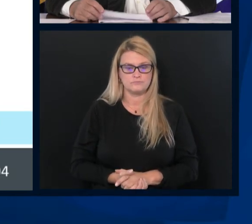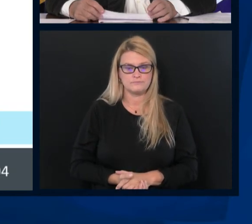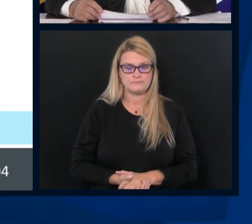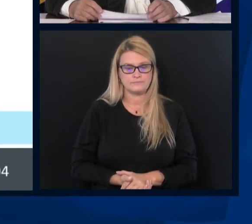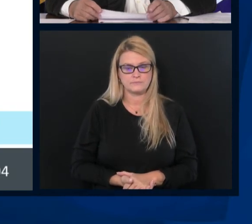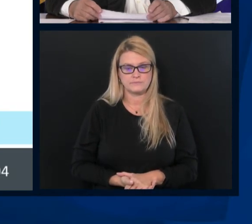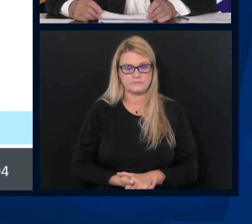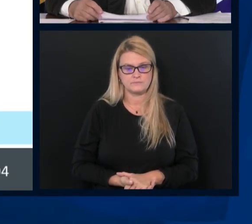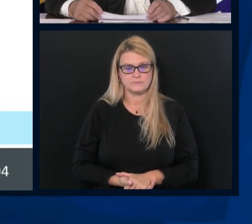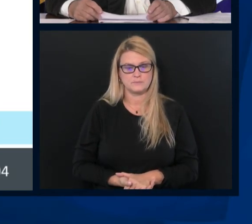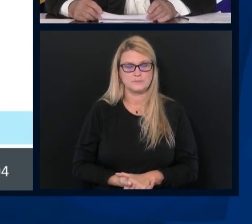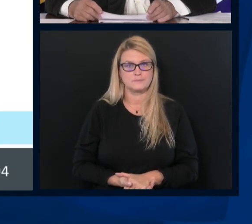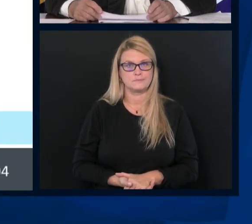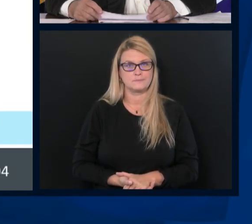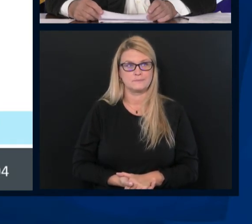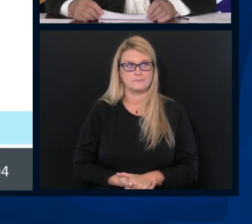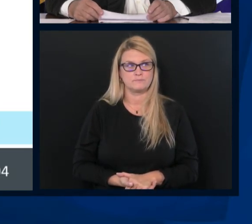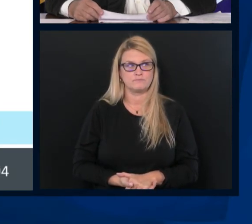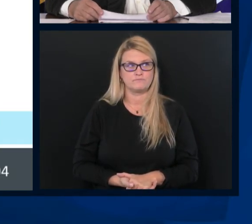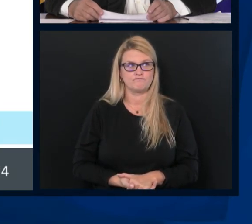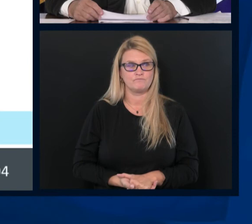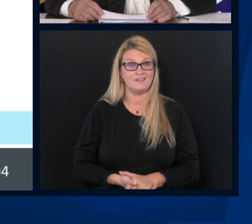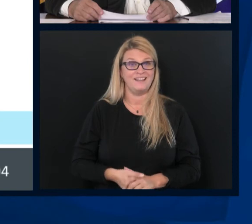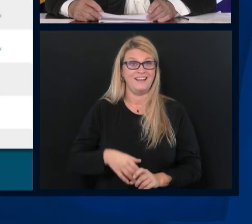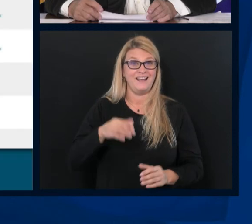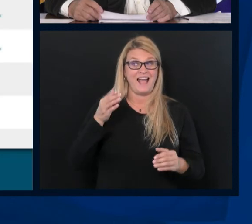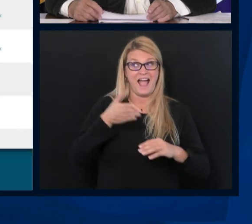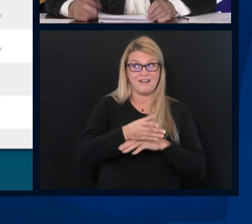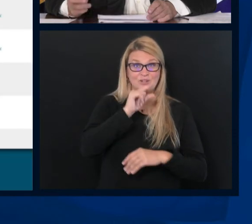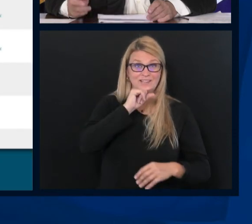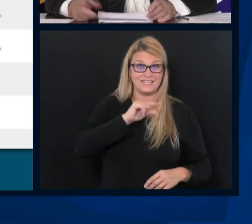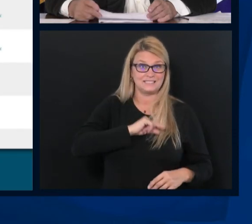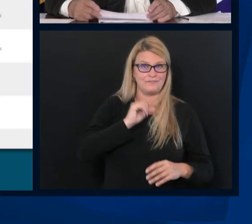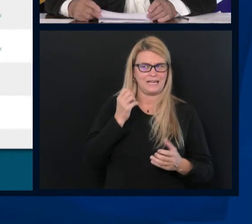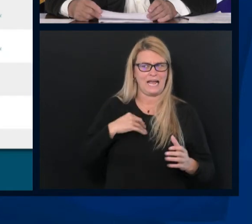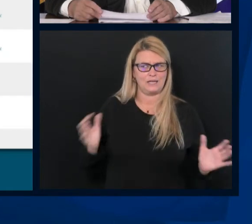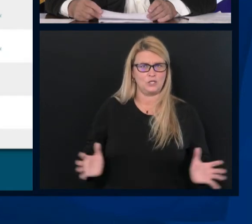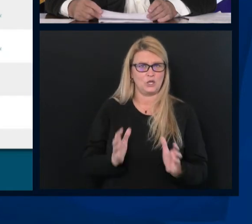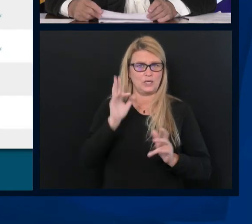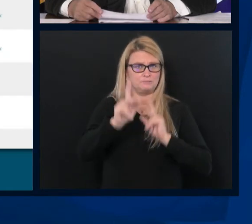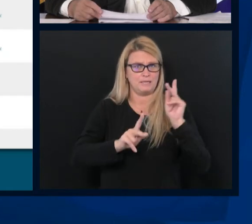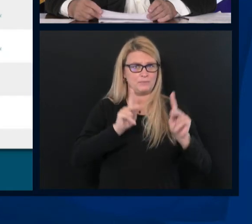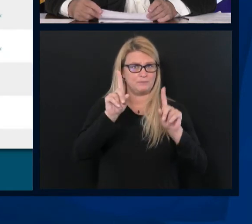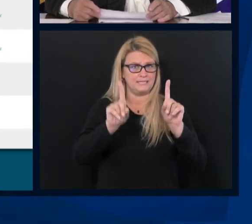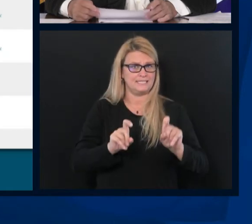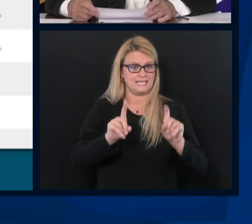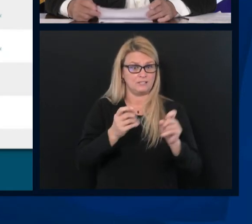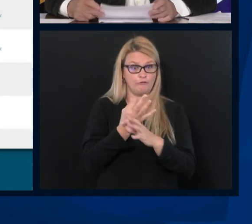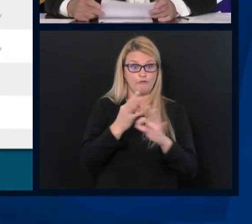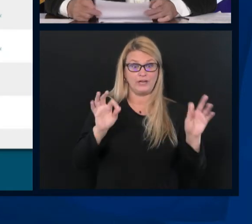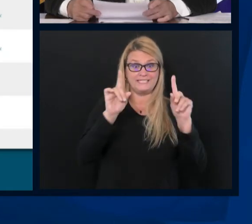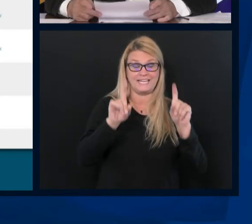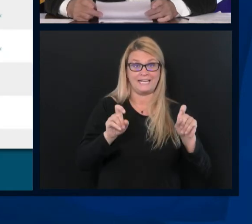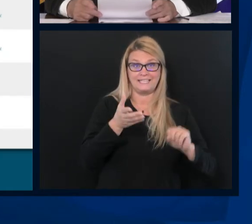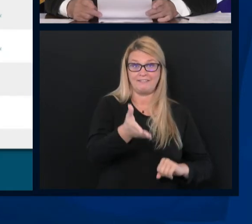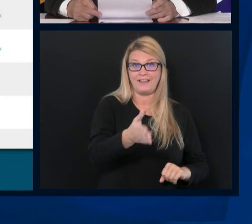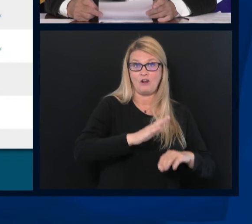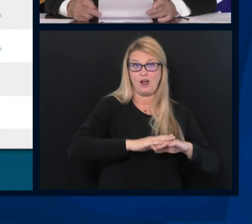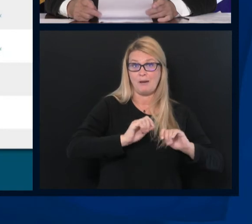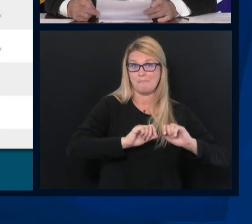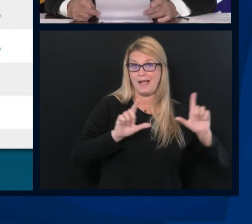Again, I encourage people to get tested after the Thanksgiving holidays. All the free testing stuff's up on the map. Again, I